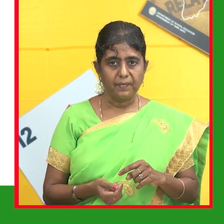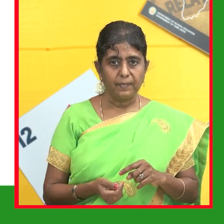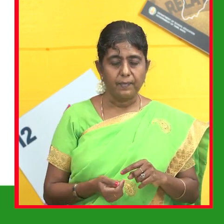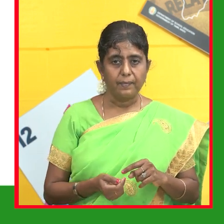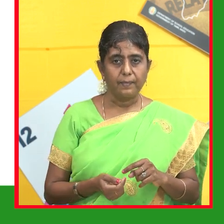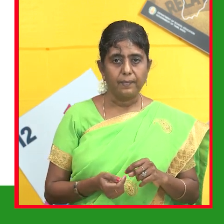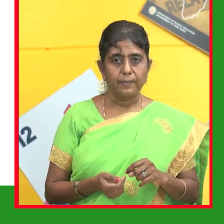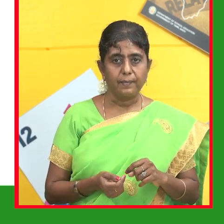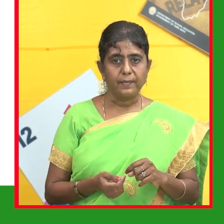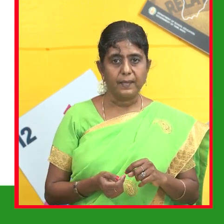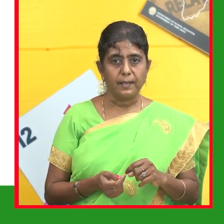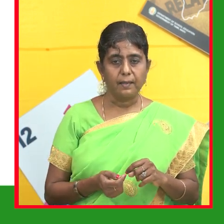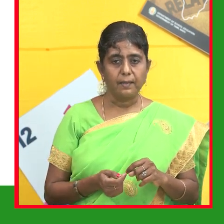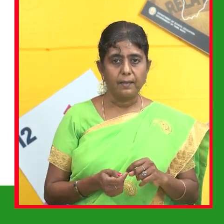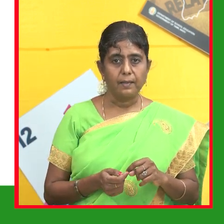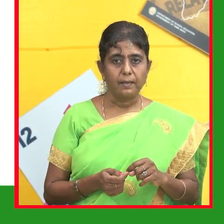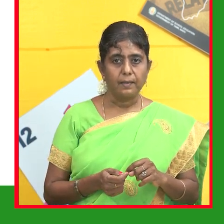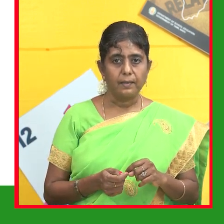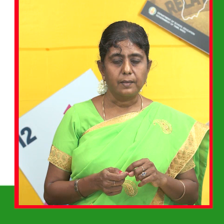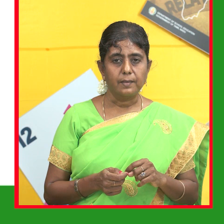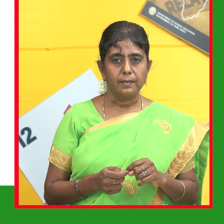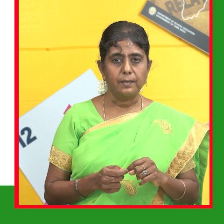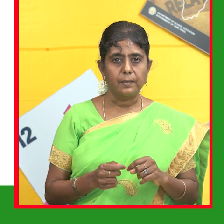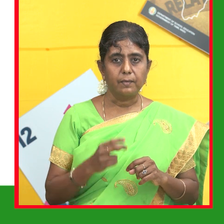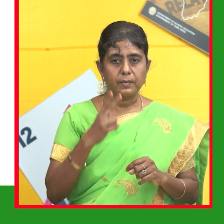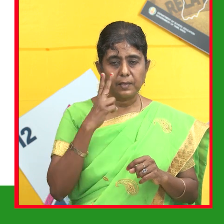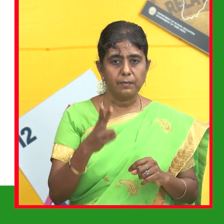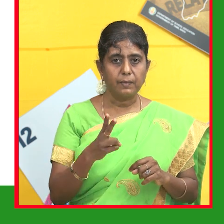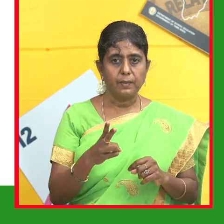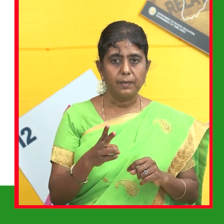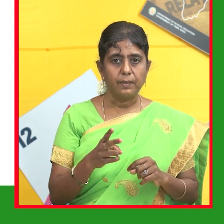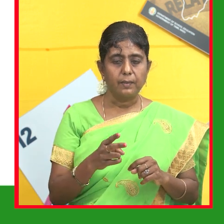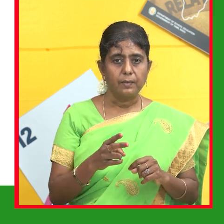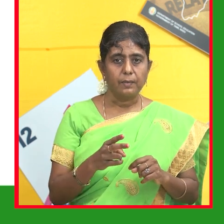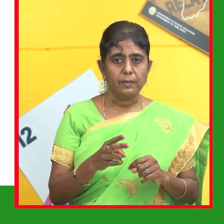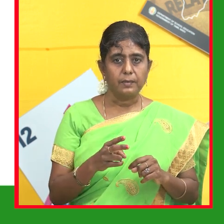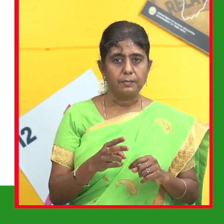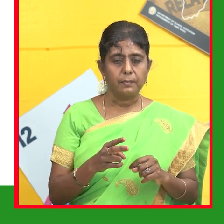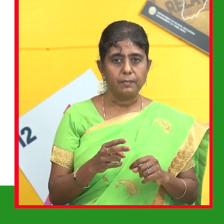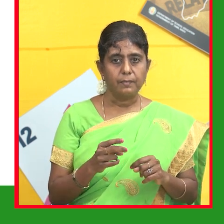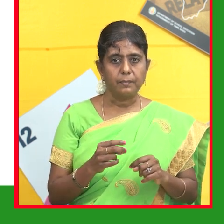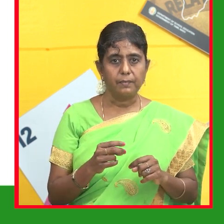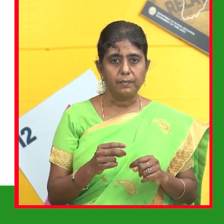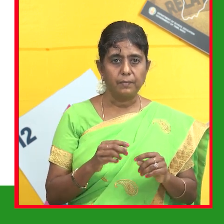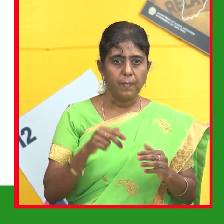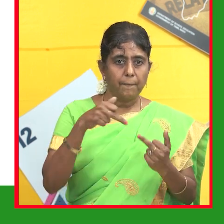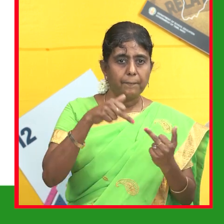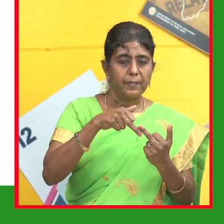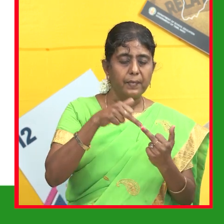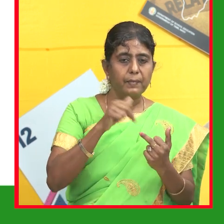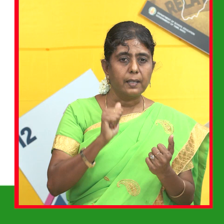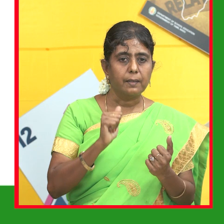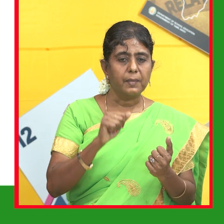The question is simplify. When you see the word simplify, you have to look at the symbol given at the